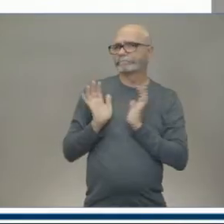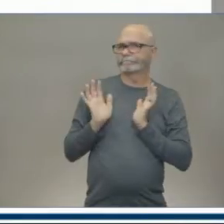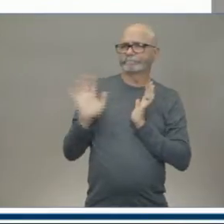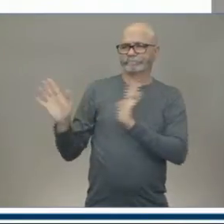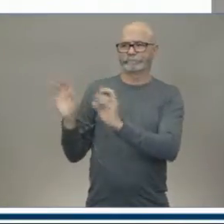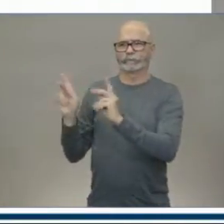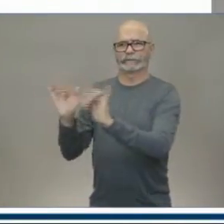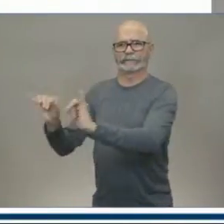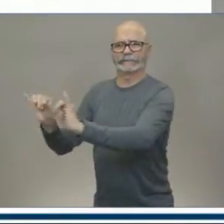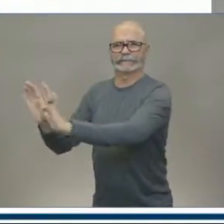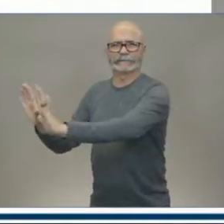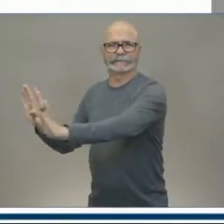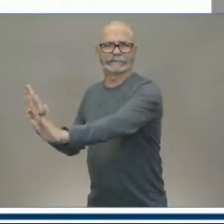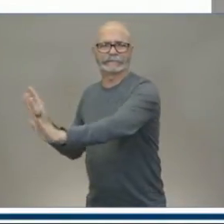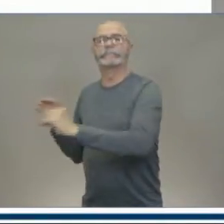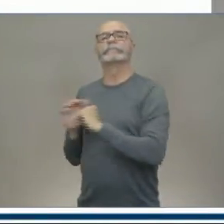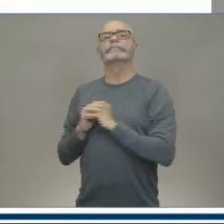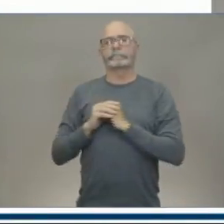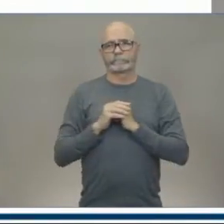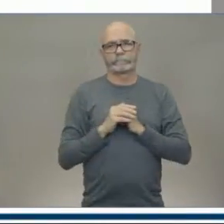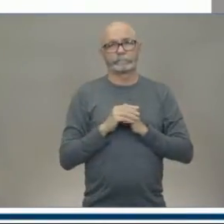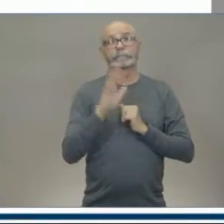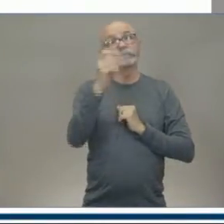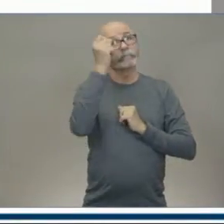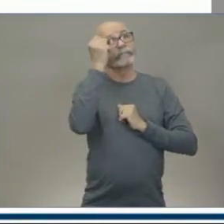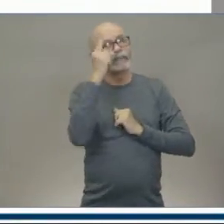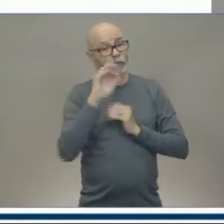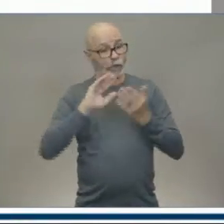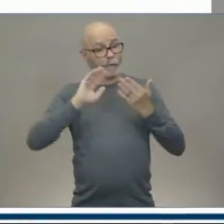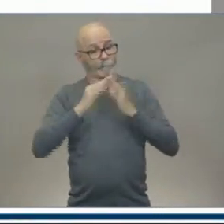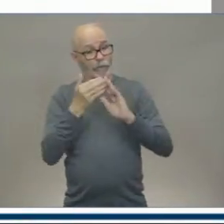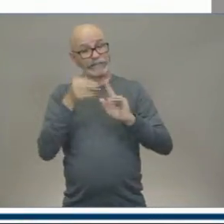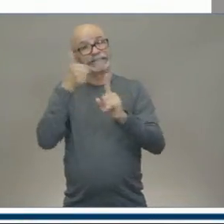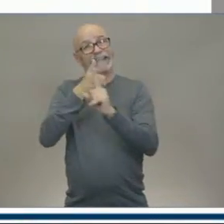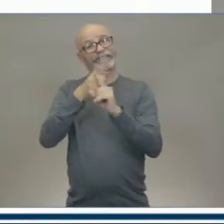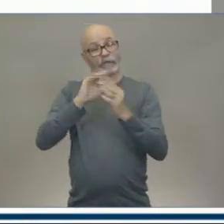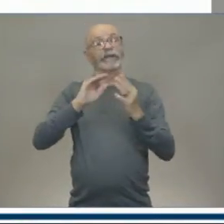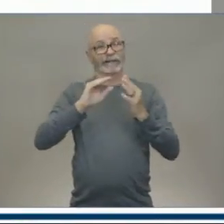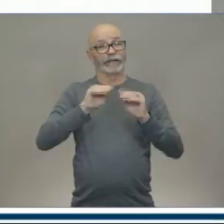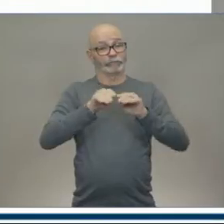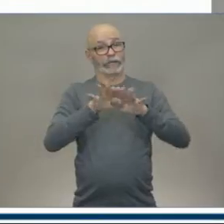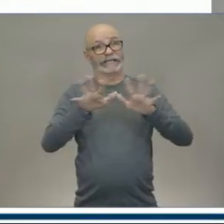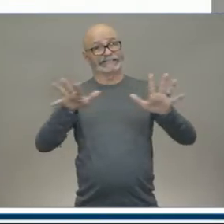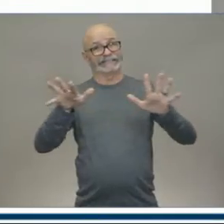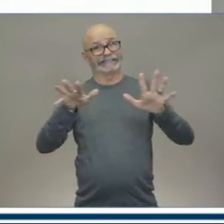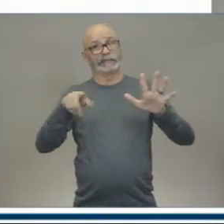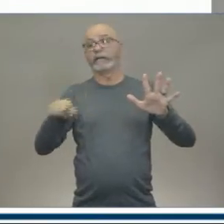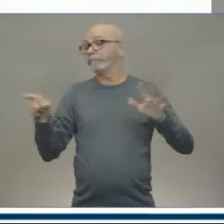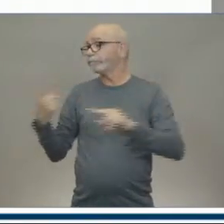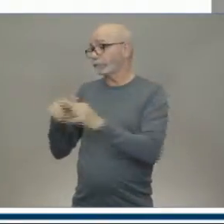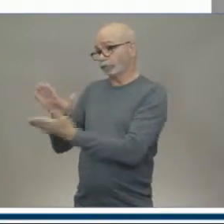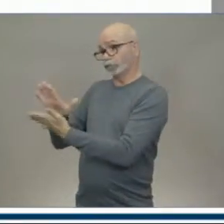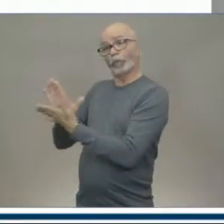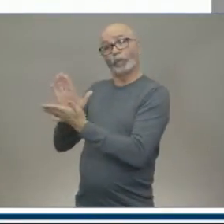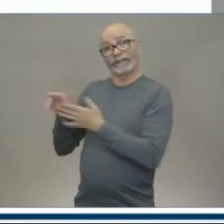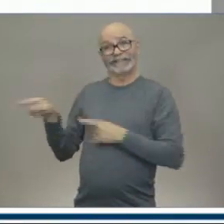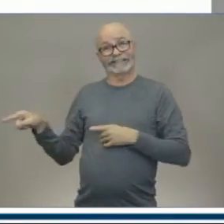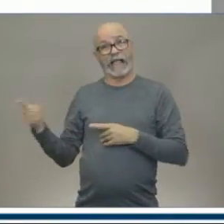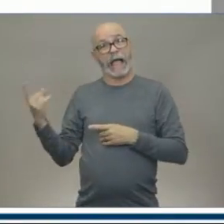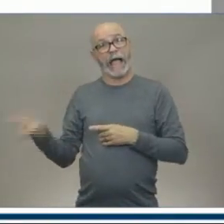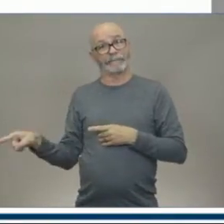in terms of community spread, that what we do in schools is simply, what happens in schools is